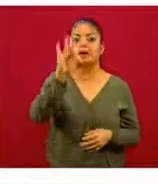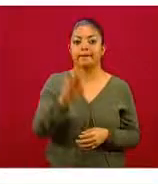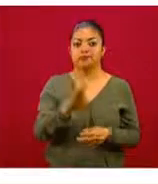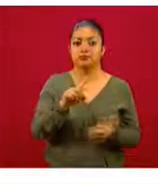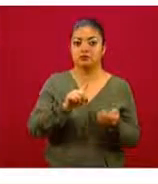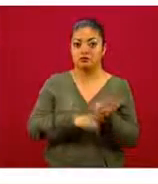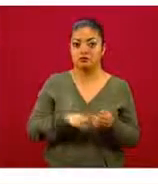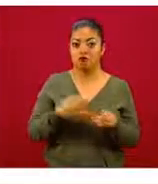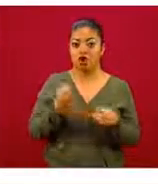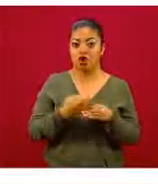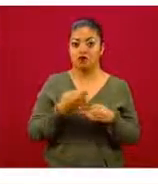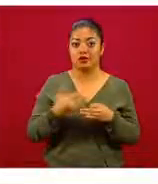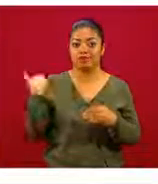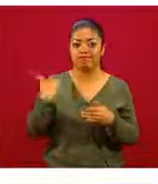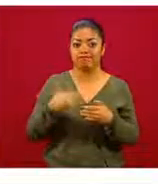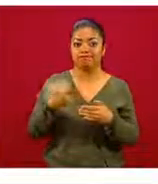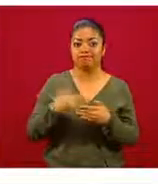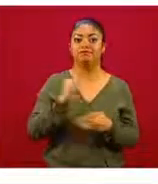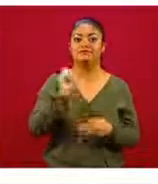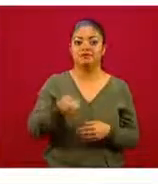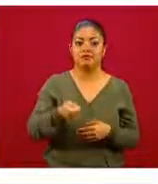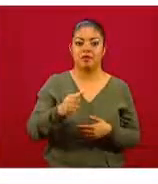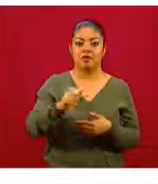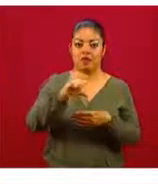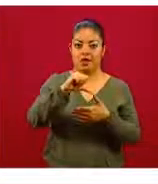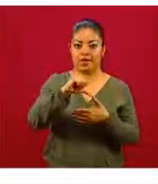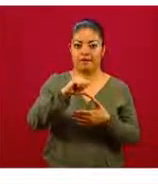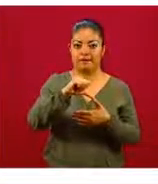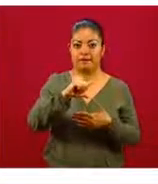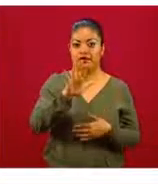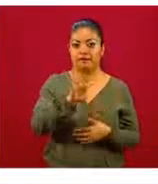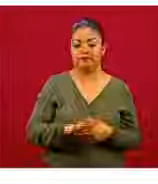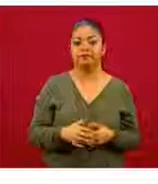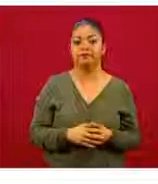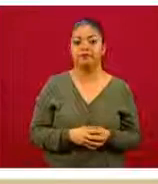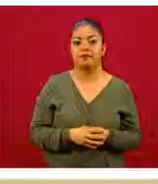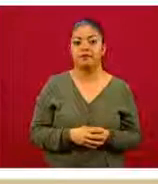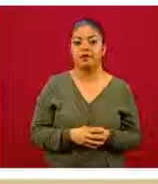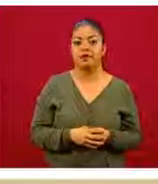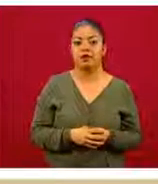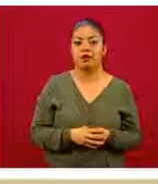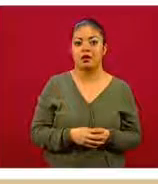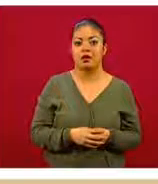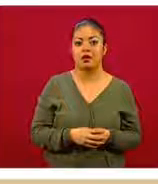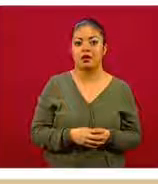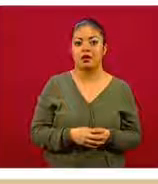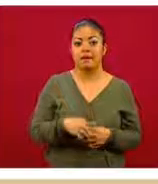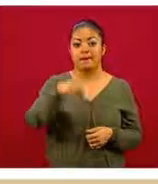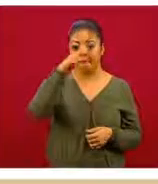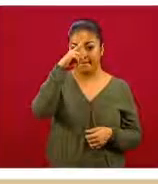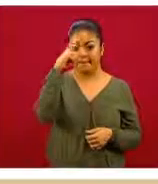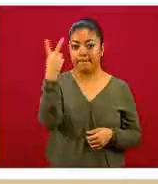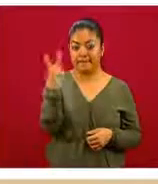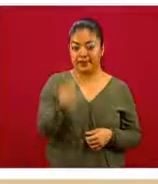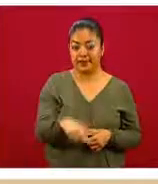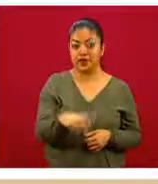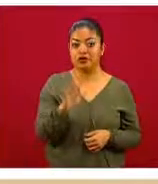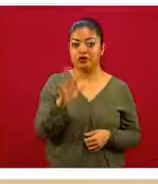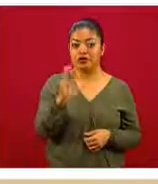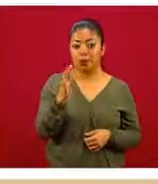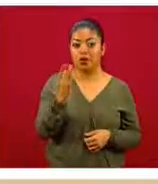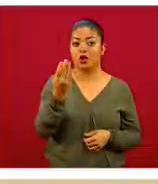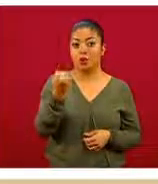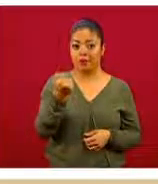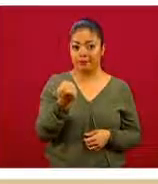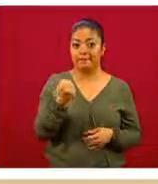world. casos We have residentes almost en la 50 región de of América. recent La siguiente. cases represented in En México America. In Mexico, we